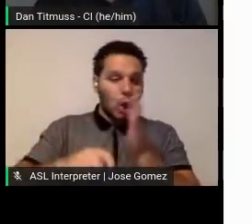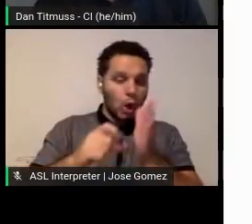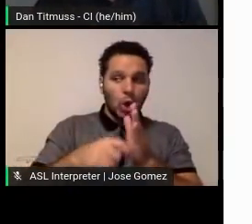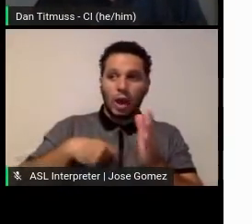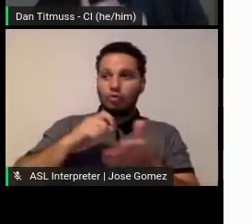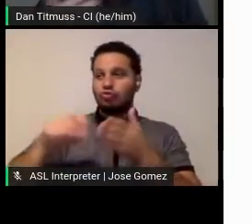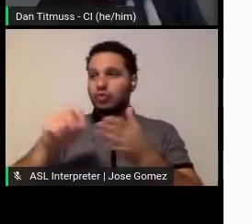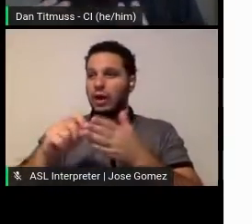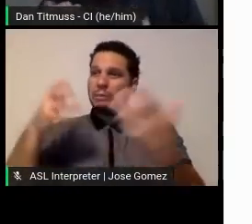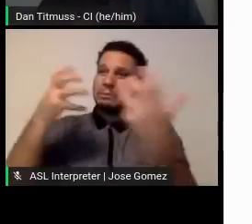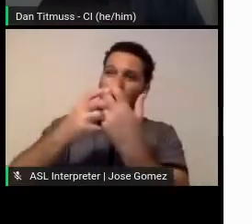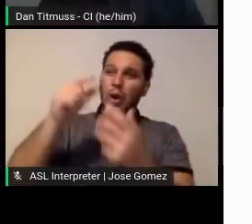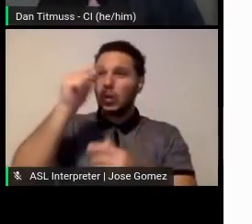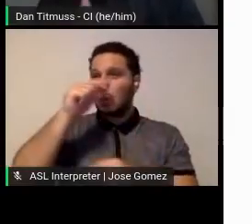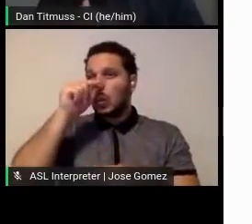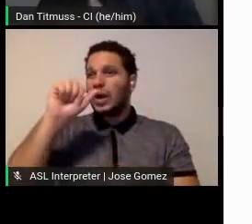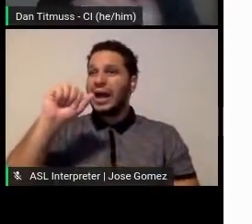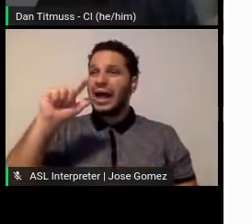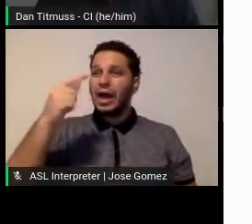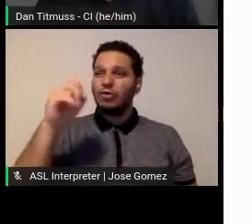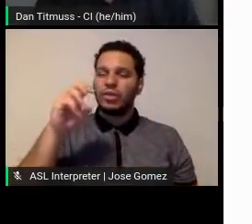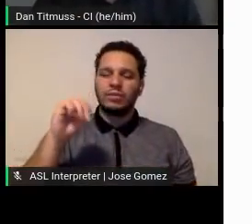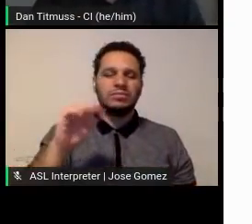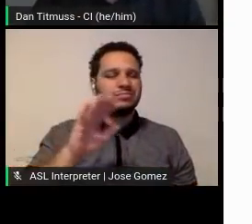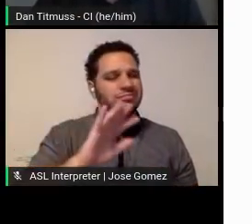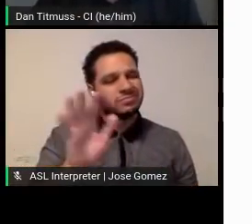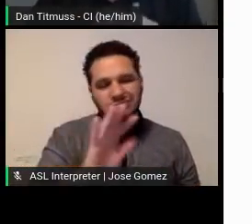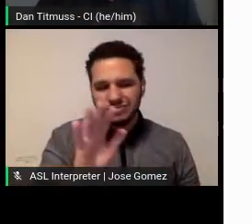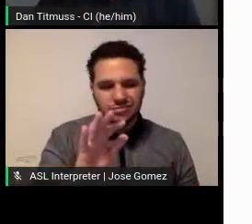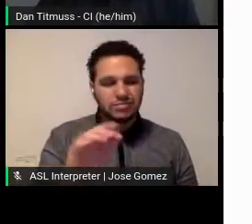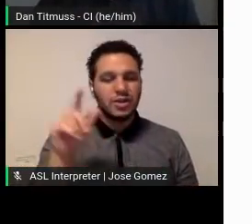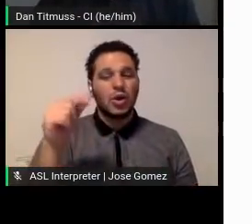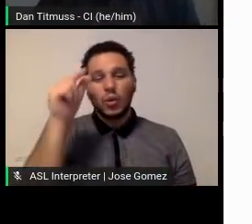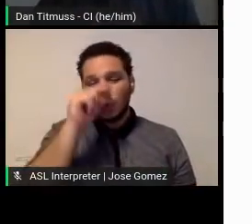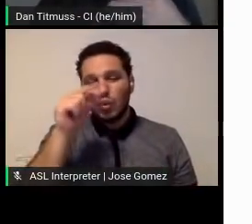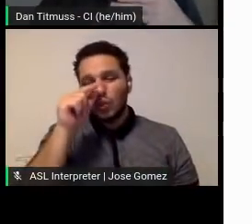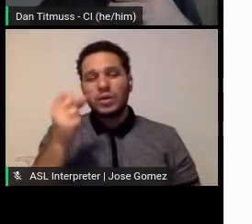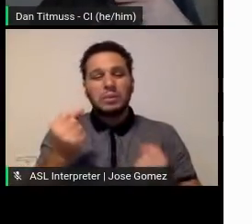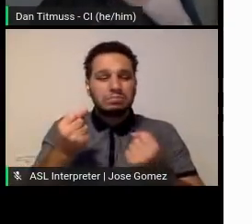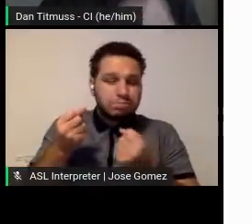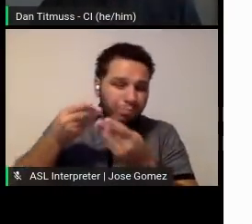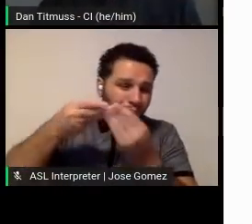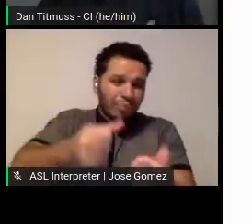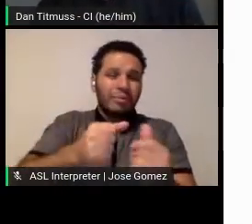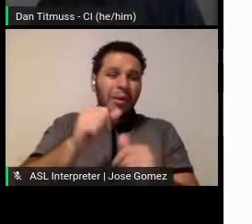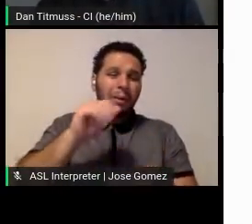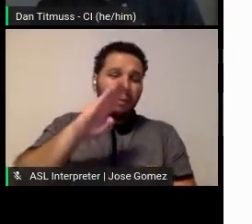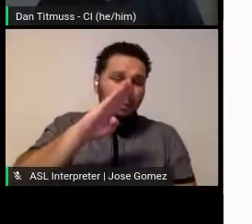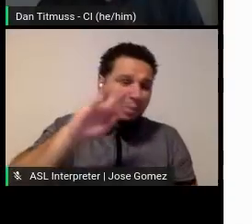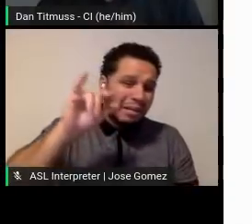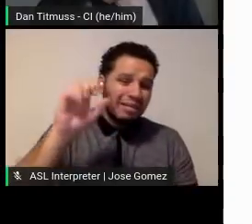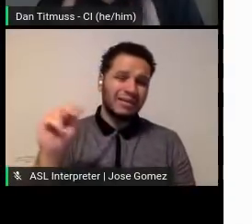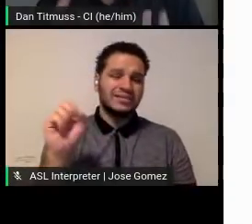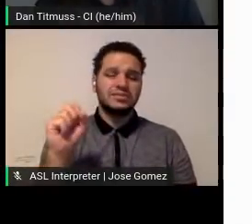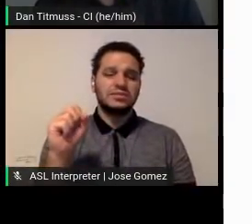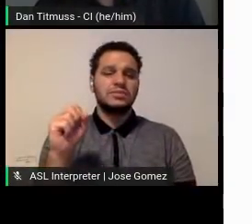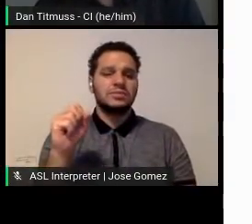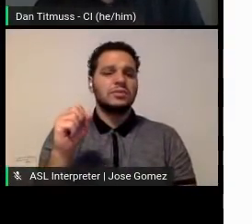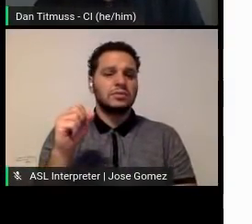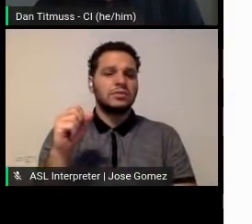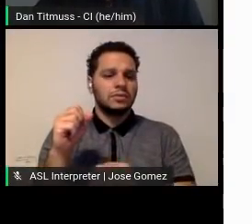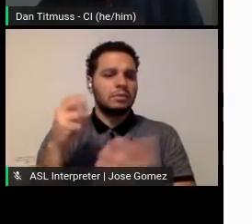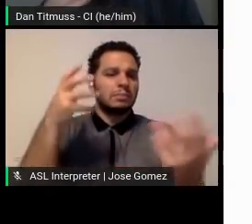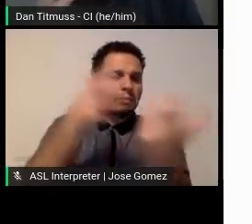Google algorithms. Like, don't do this, right? Google spends billions on making sure that their search results present the best possible matches for